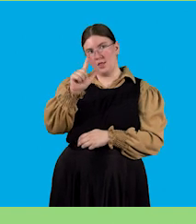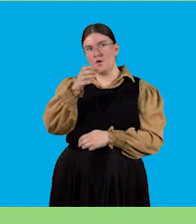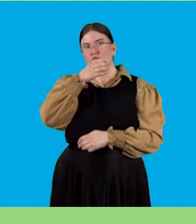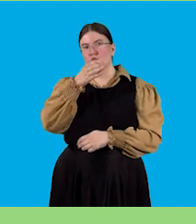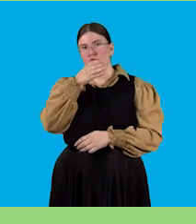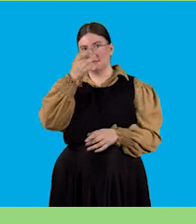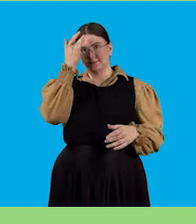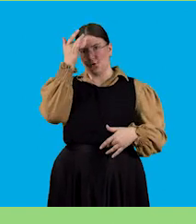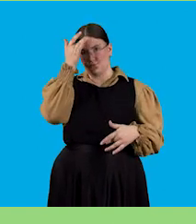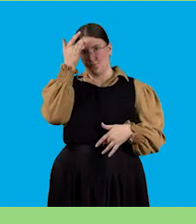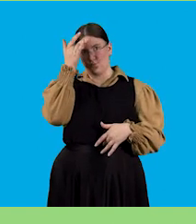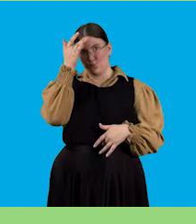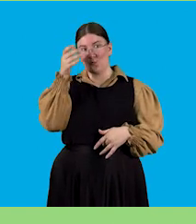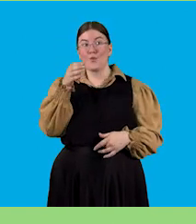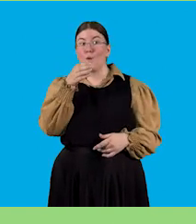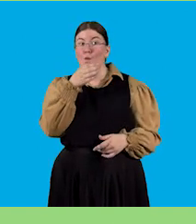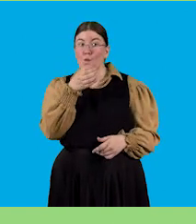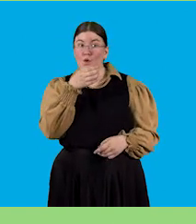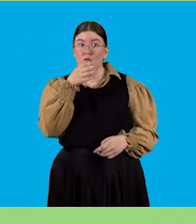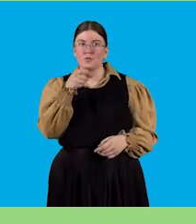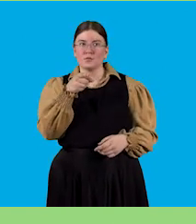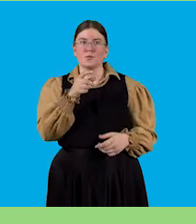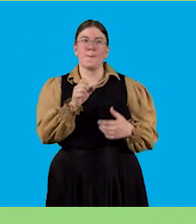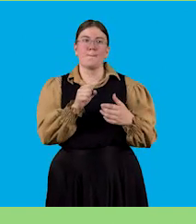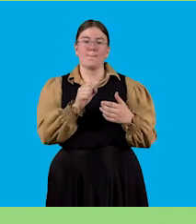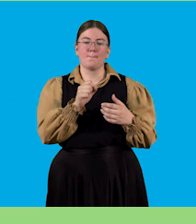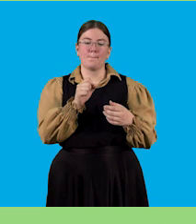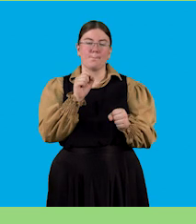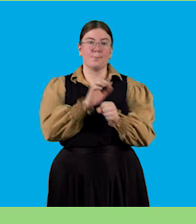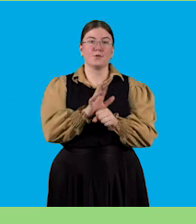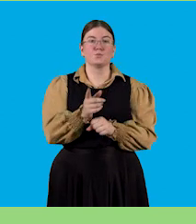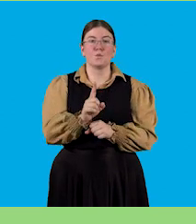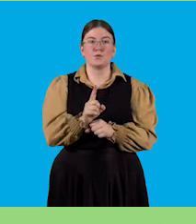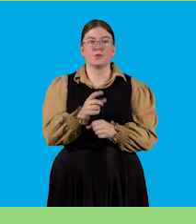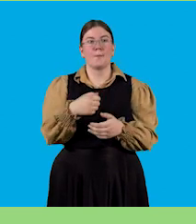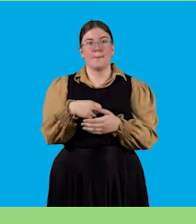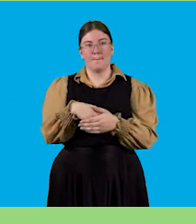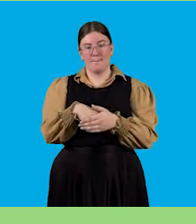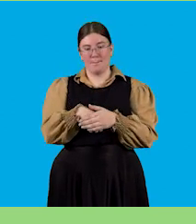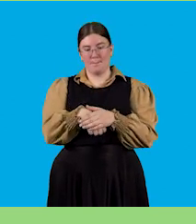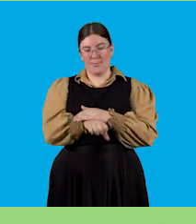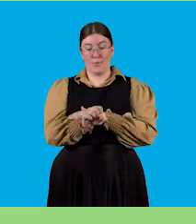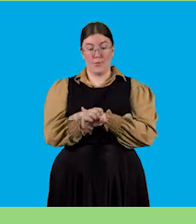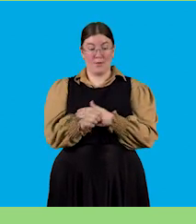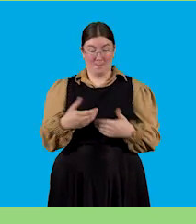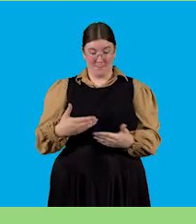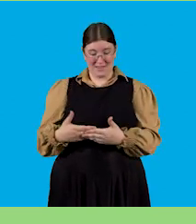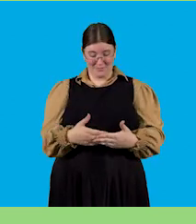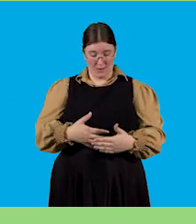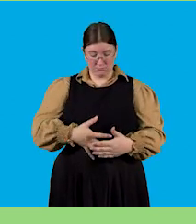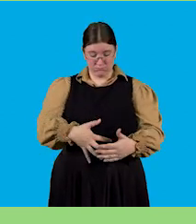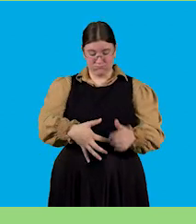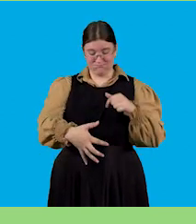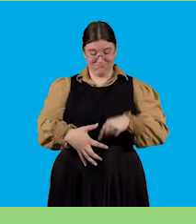fetal alcohol syndrome. The alcohol causes a serious birth defects in the